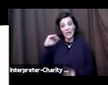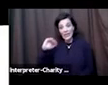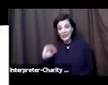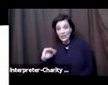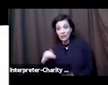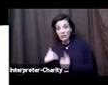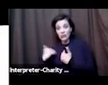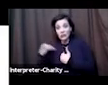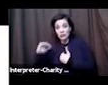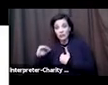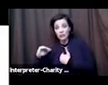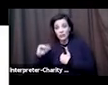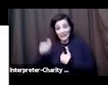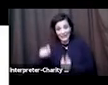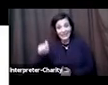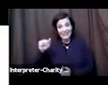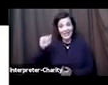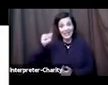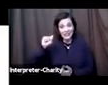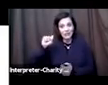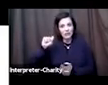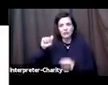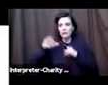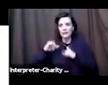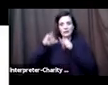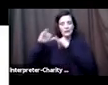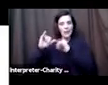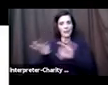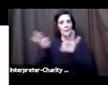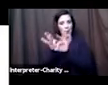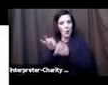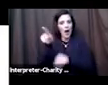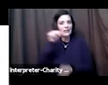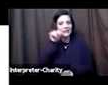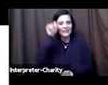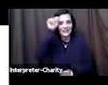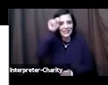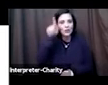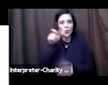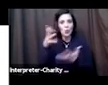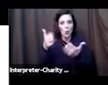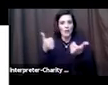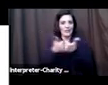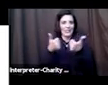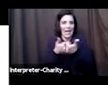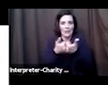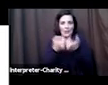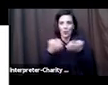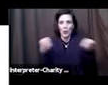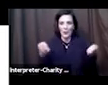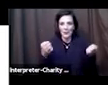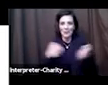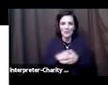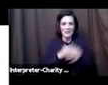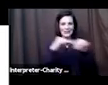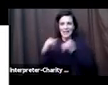that's just important as a bigger kid needing a gaming console, in my humble opinion. But I have had a lot